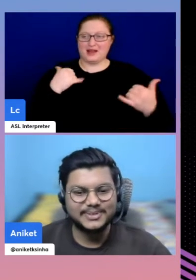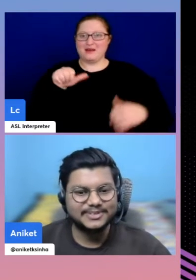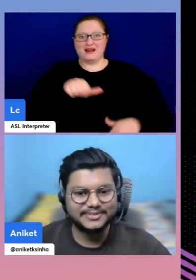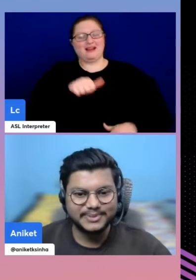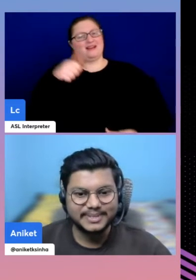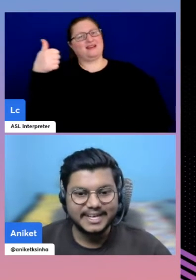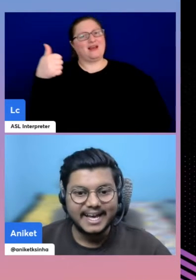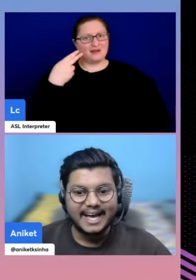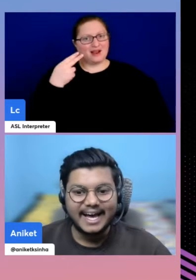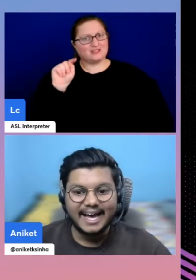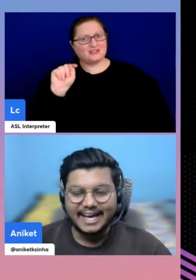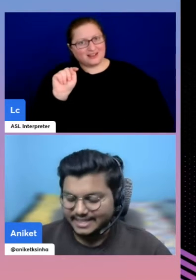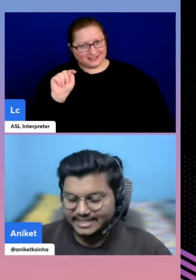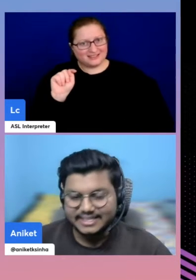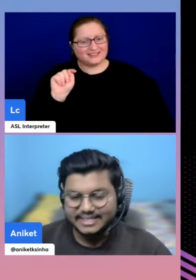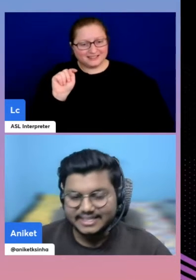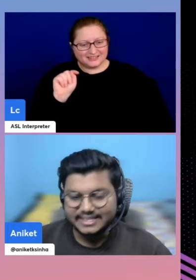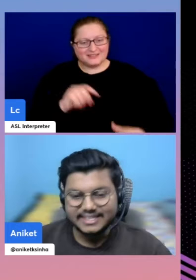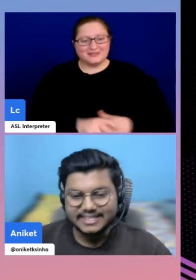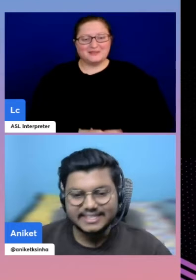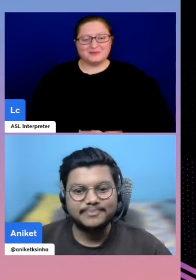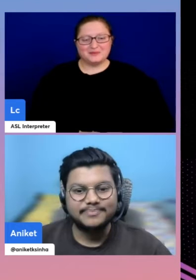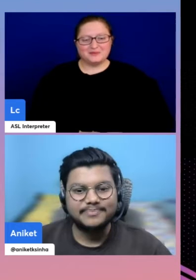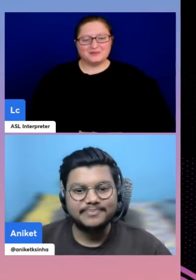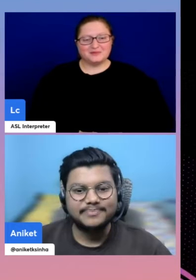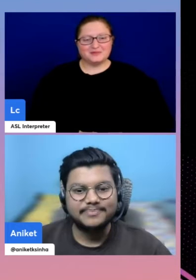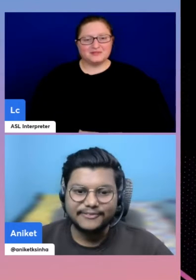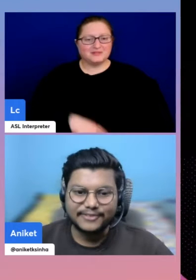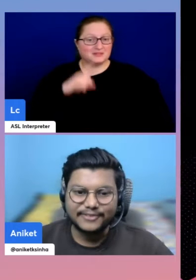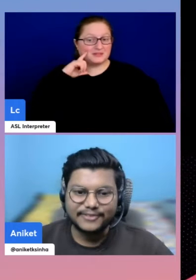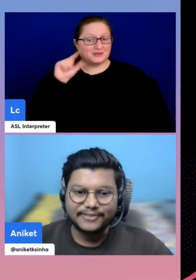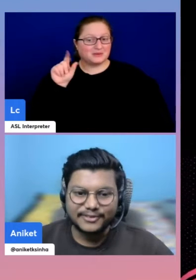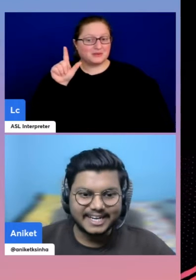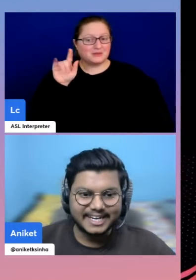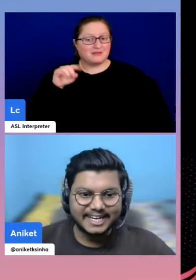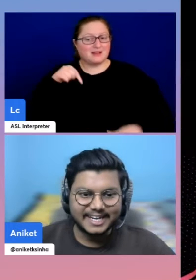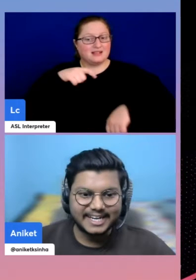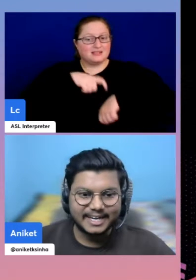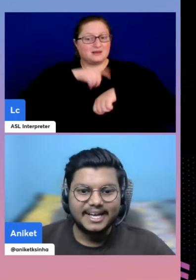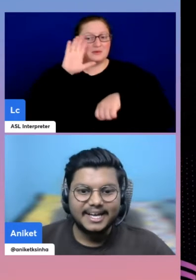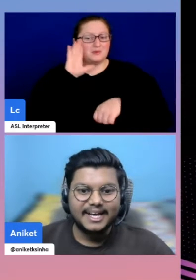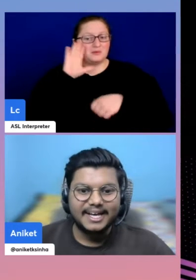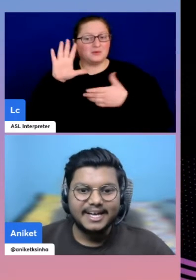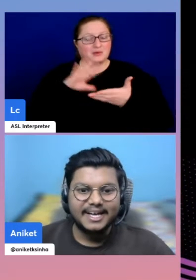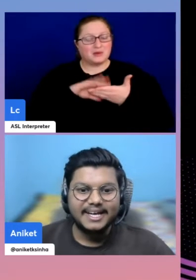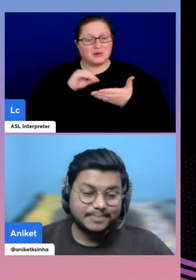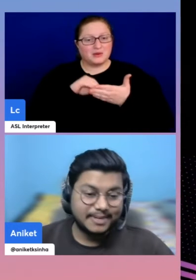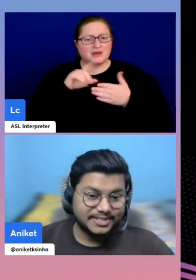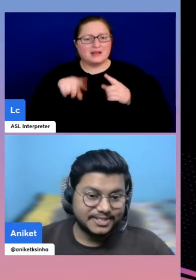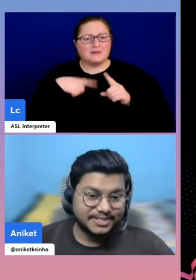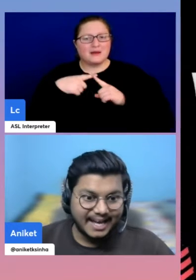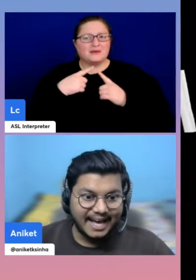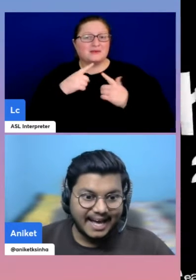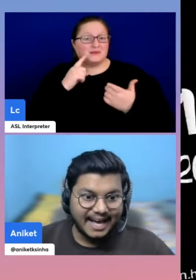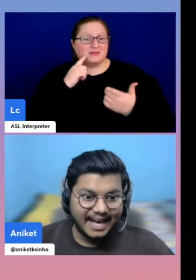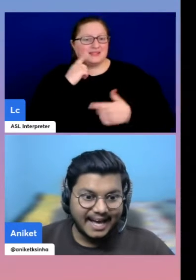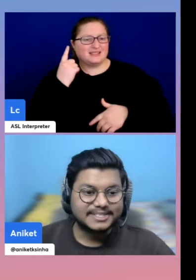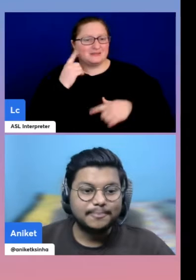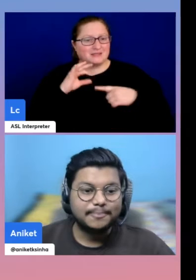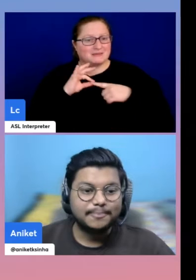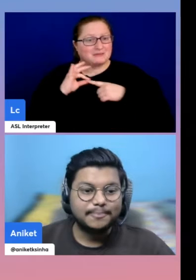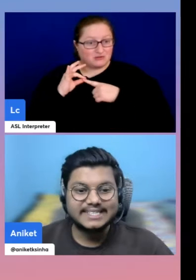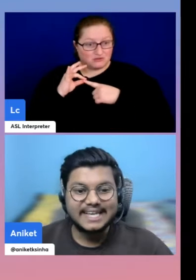Talks 2024. And this time, we would be learning about something special, and that